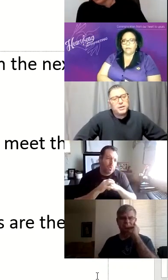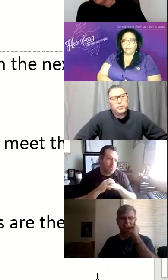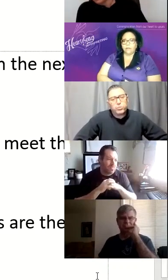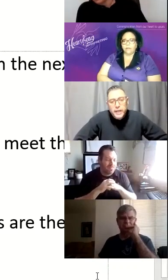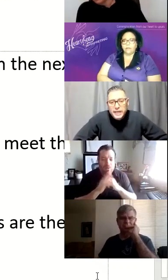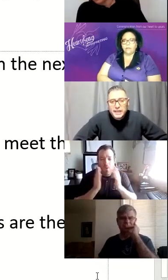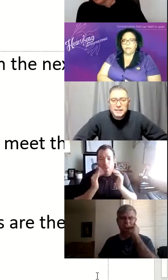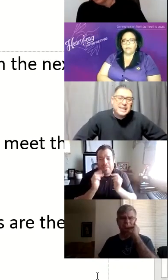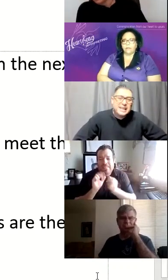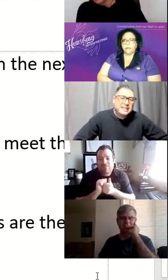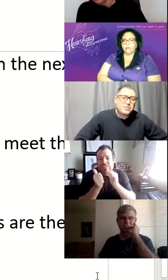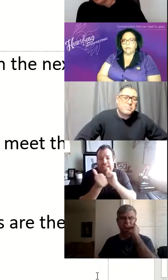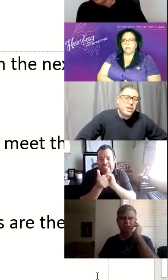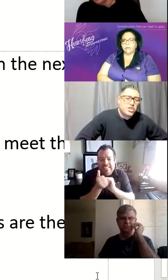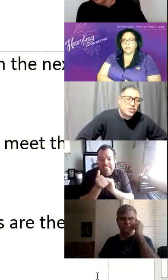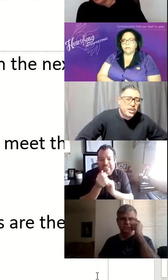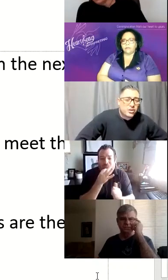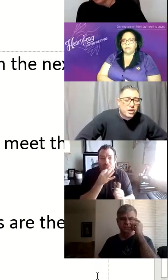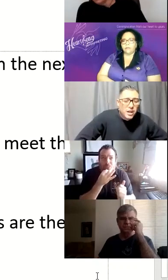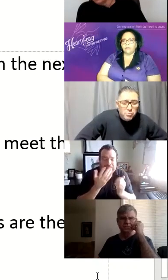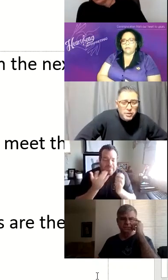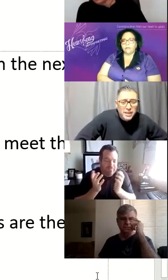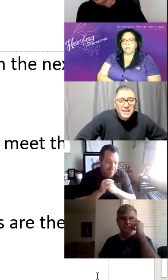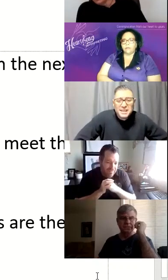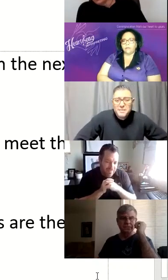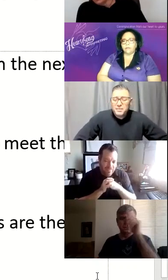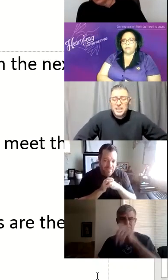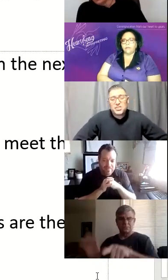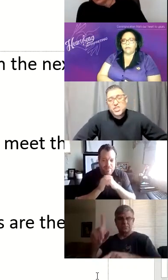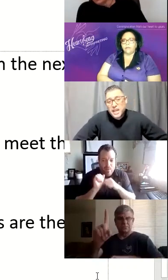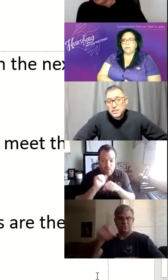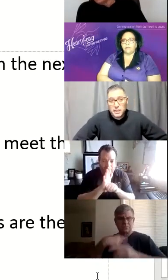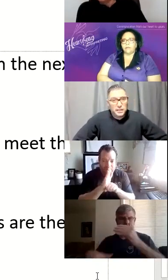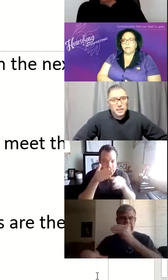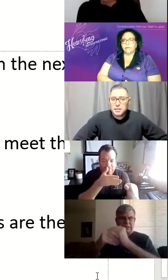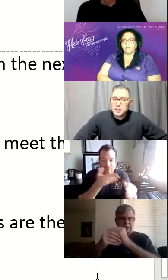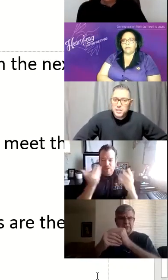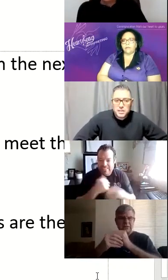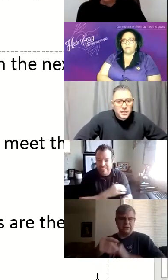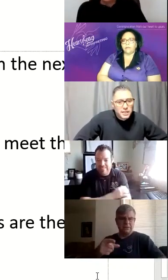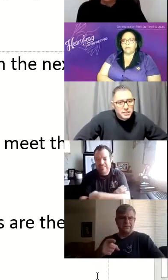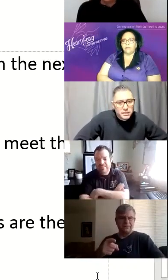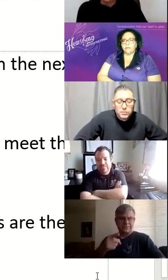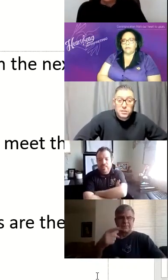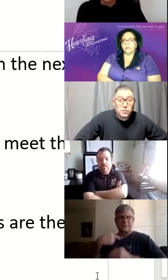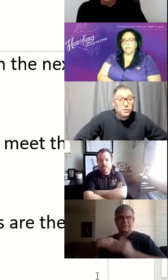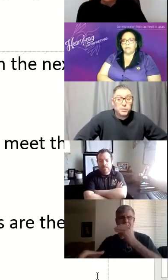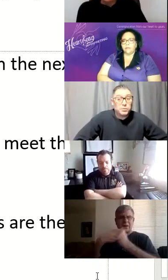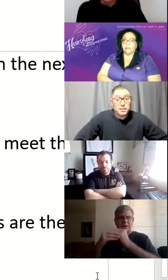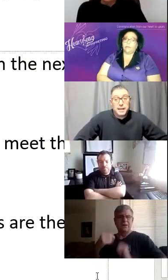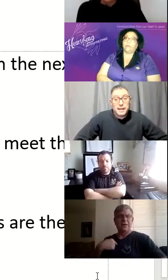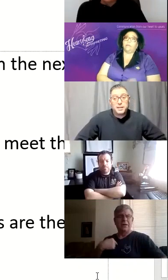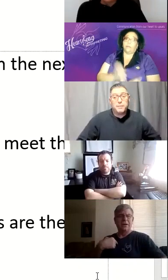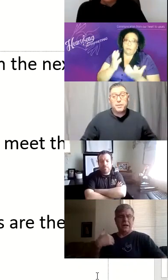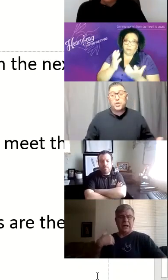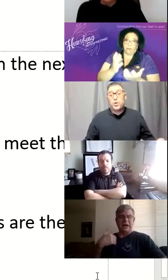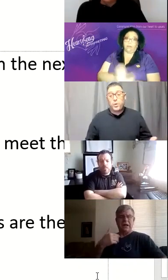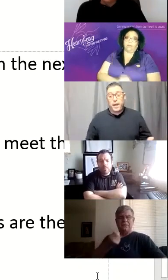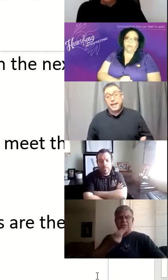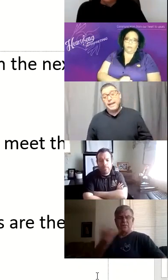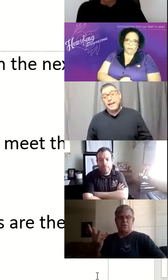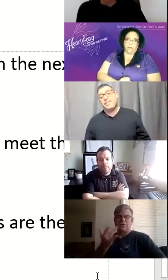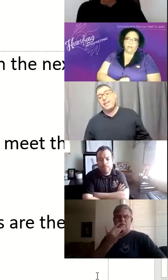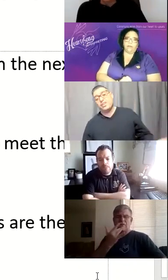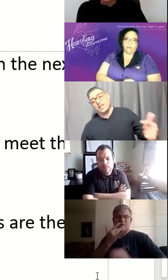also you have to read, things you have to make sure that you're up with. Things are changing. I think they're going to be changing again soon. So we'll see what's going to happen come the new